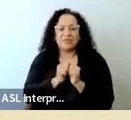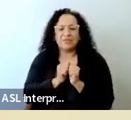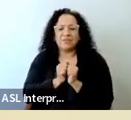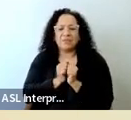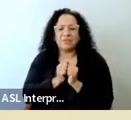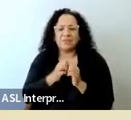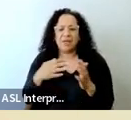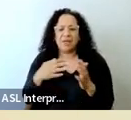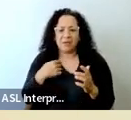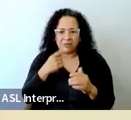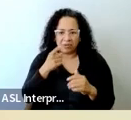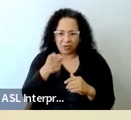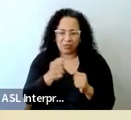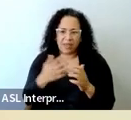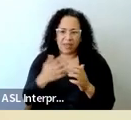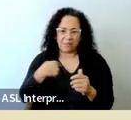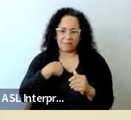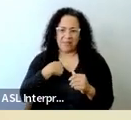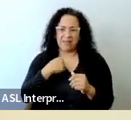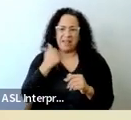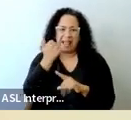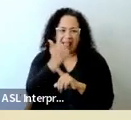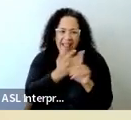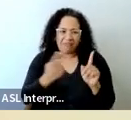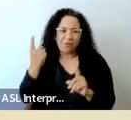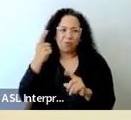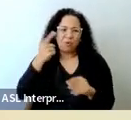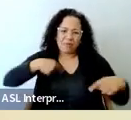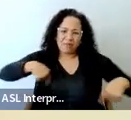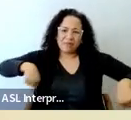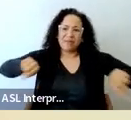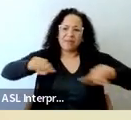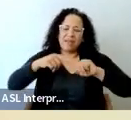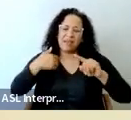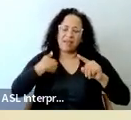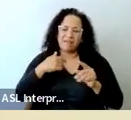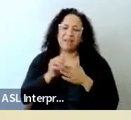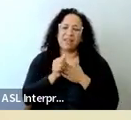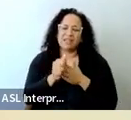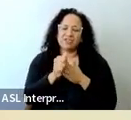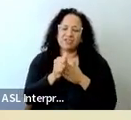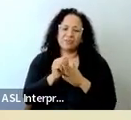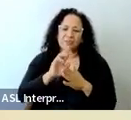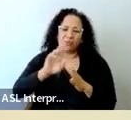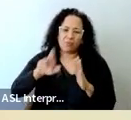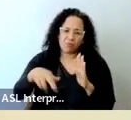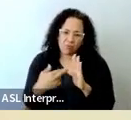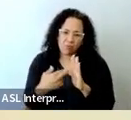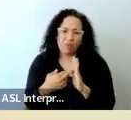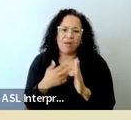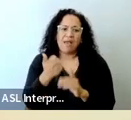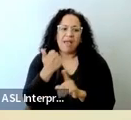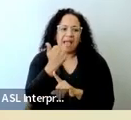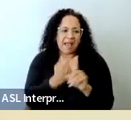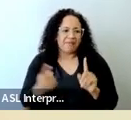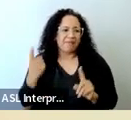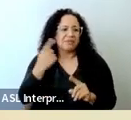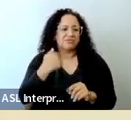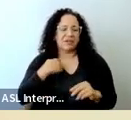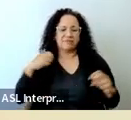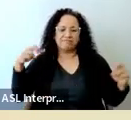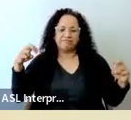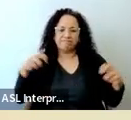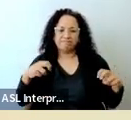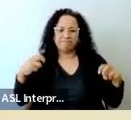that everybody has a leadership role in this model of service delivery. And everybody should have a seat at the